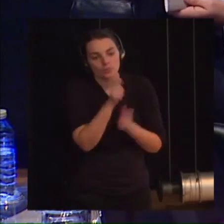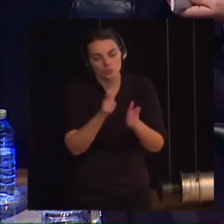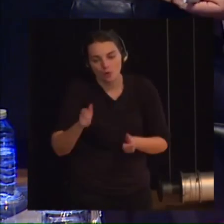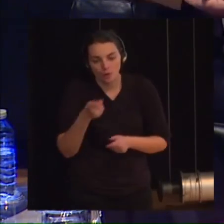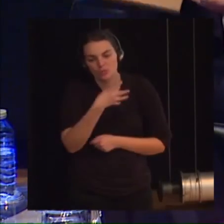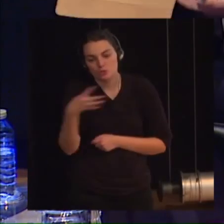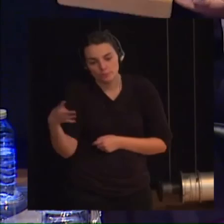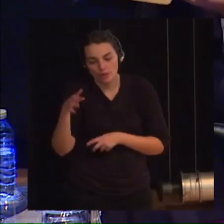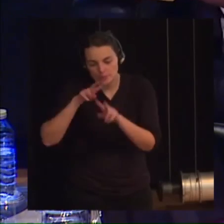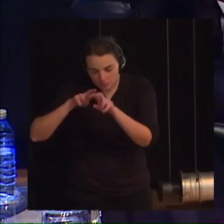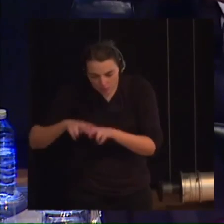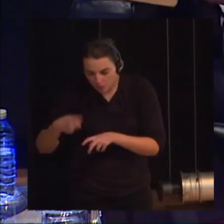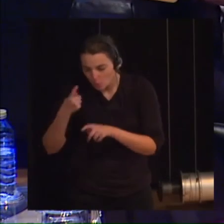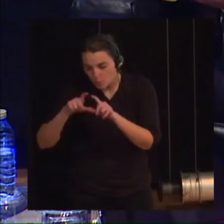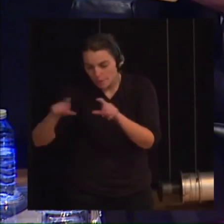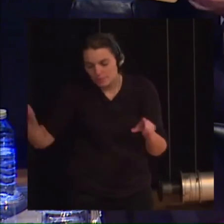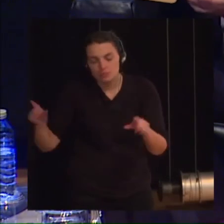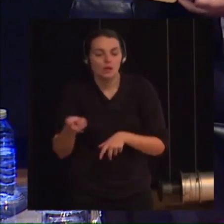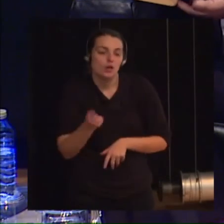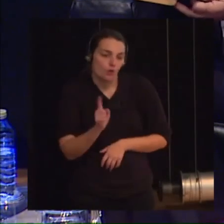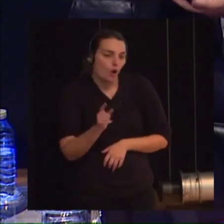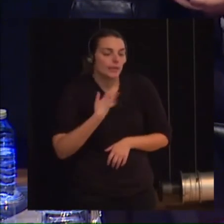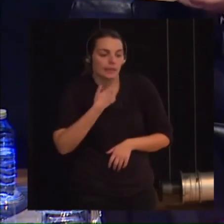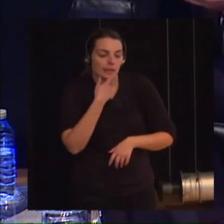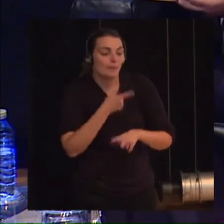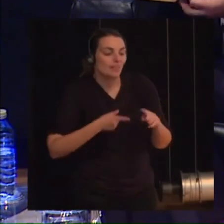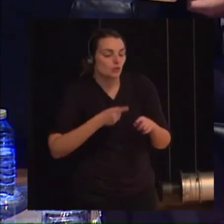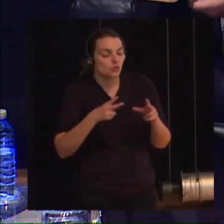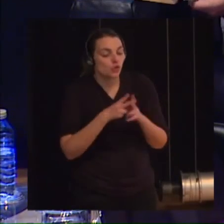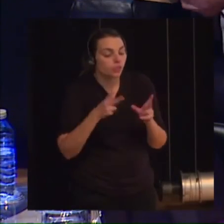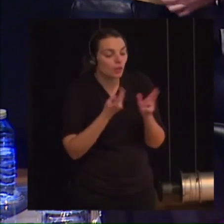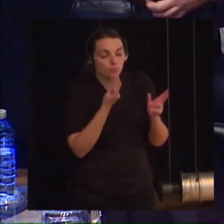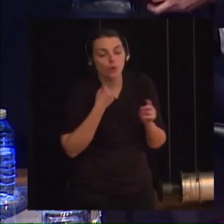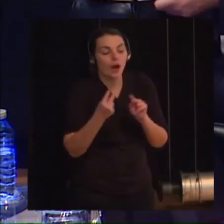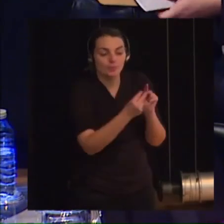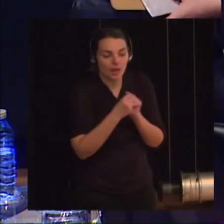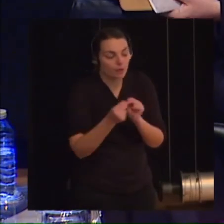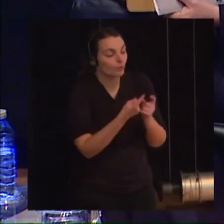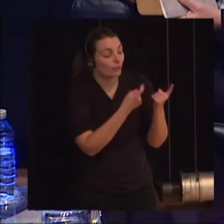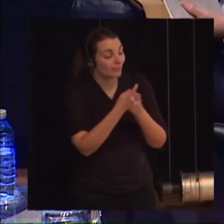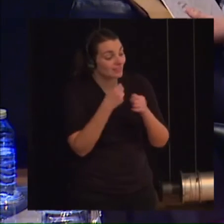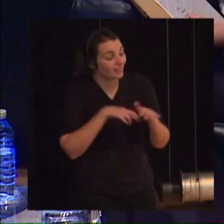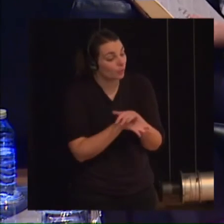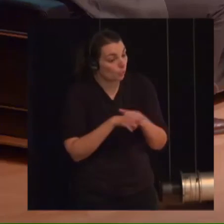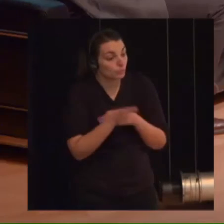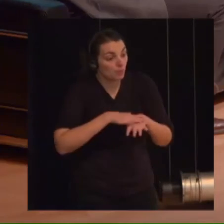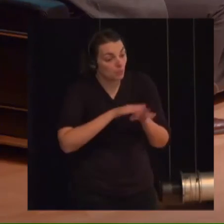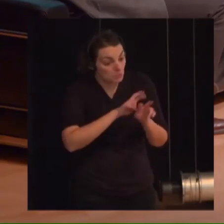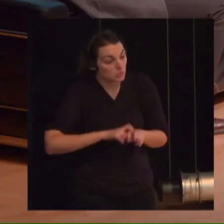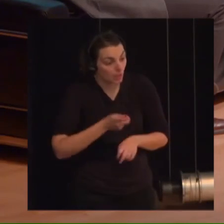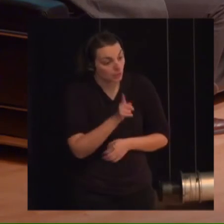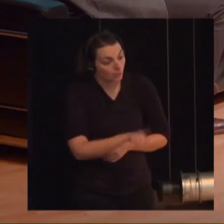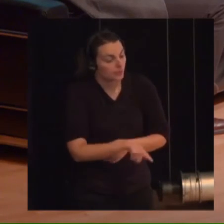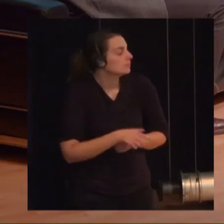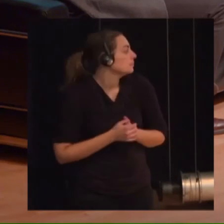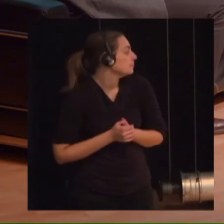is the conversation, but there needs to be that the resources for that kind of research. I think that's a very good. And I would just end